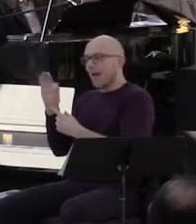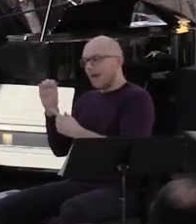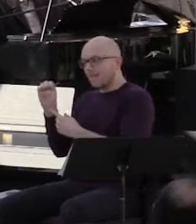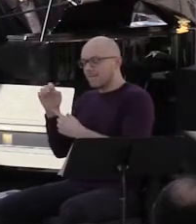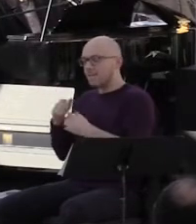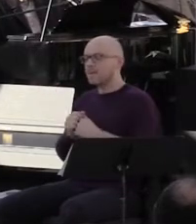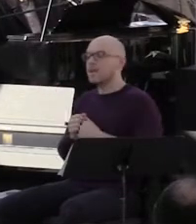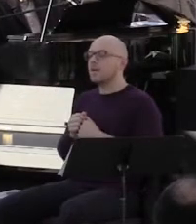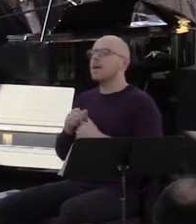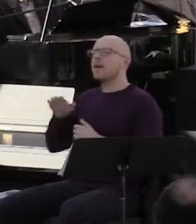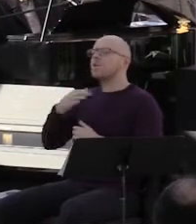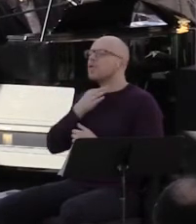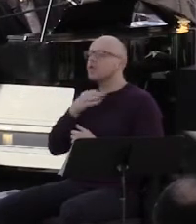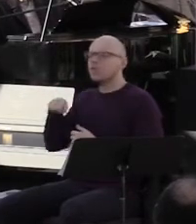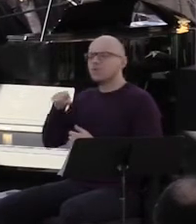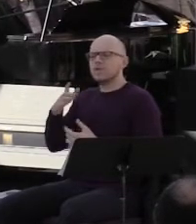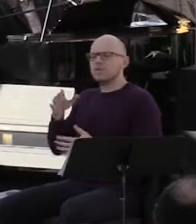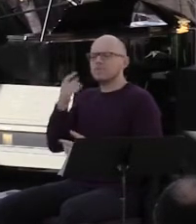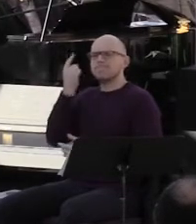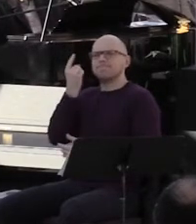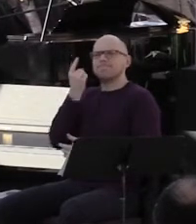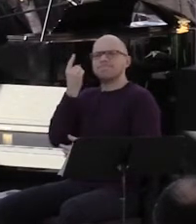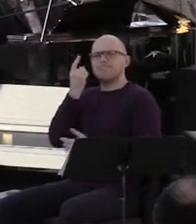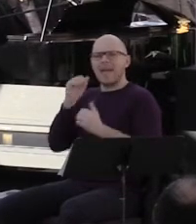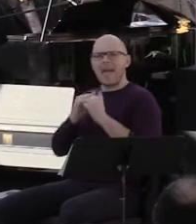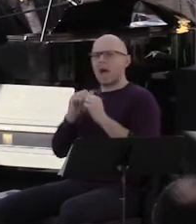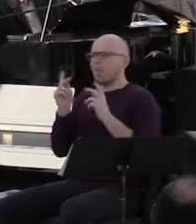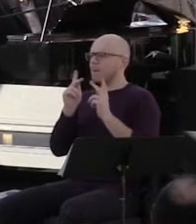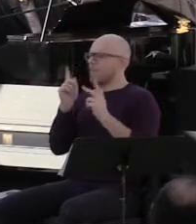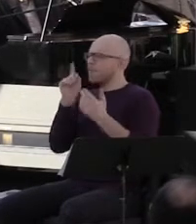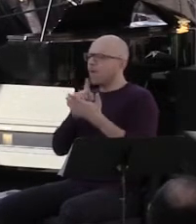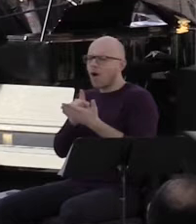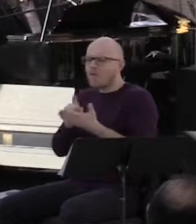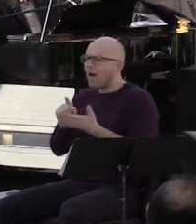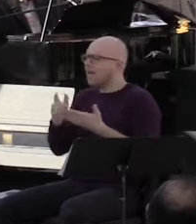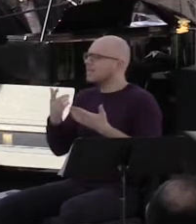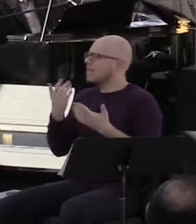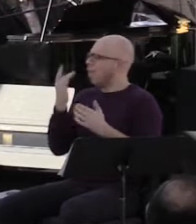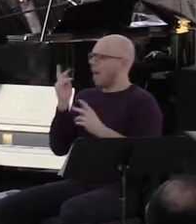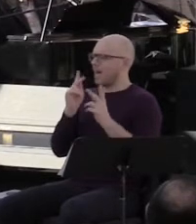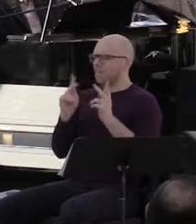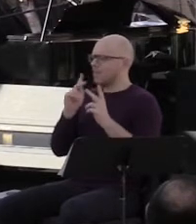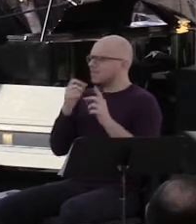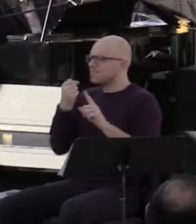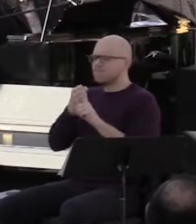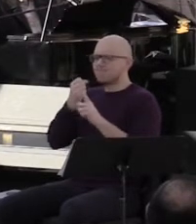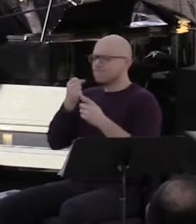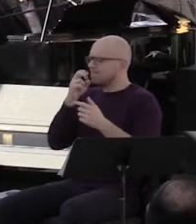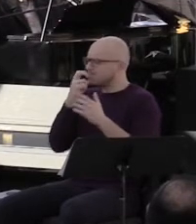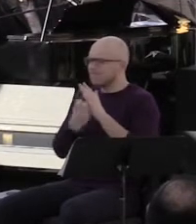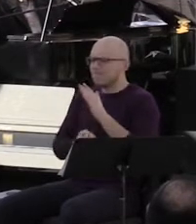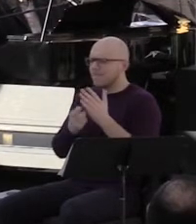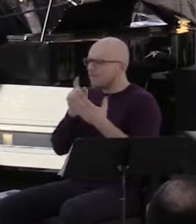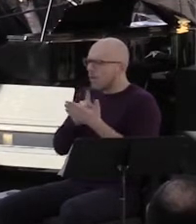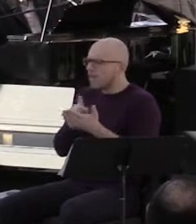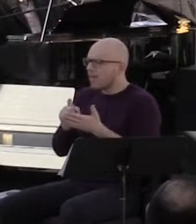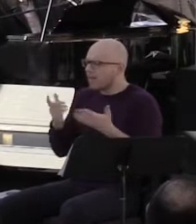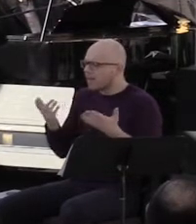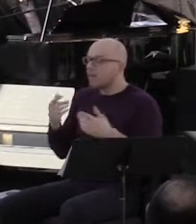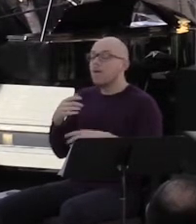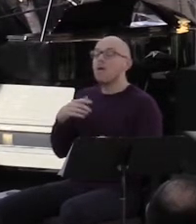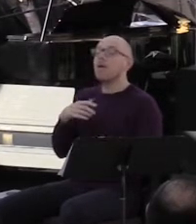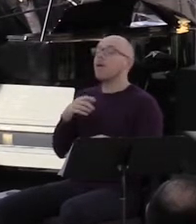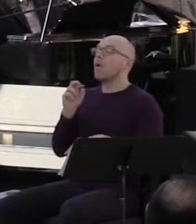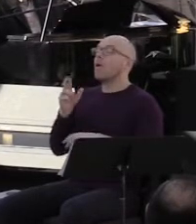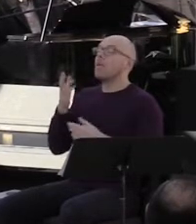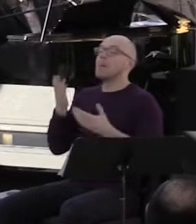Have you ever just wondered how people fall in love or why they fall in love? Or